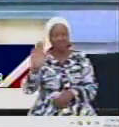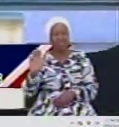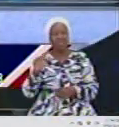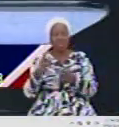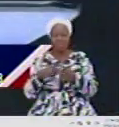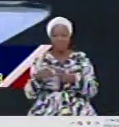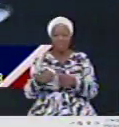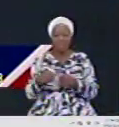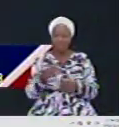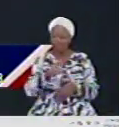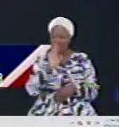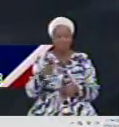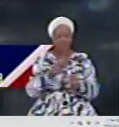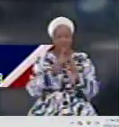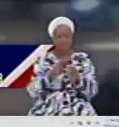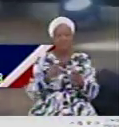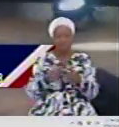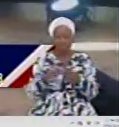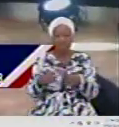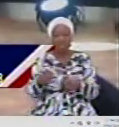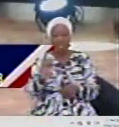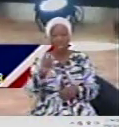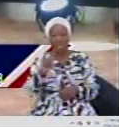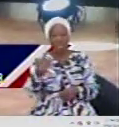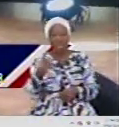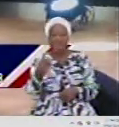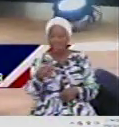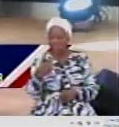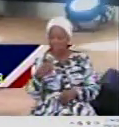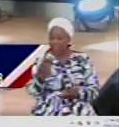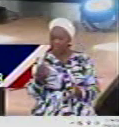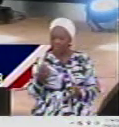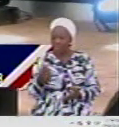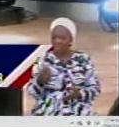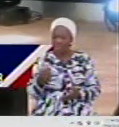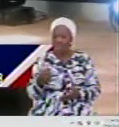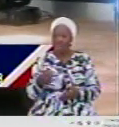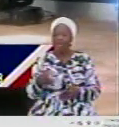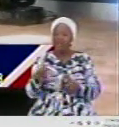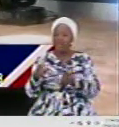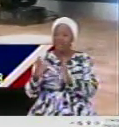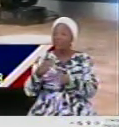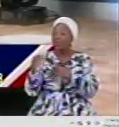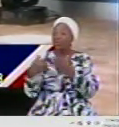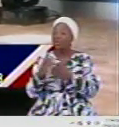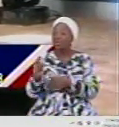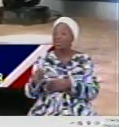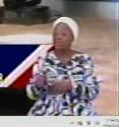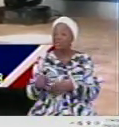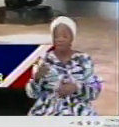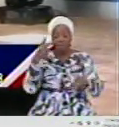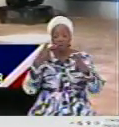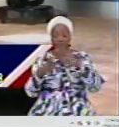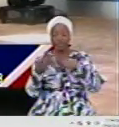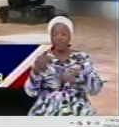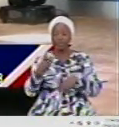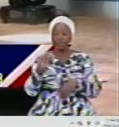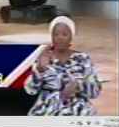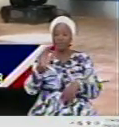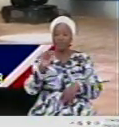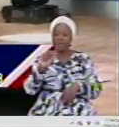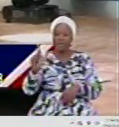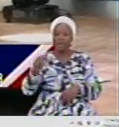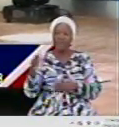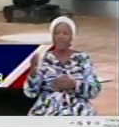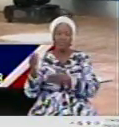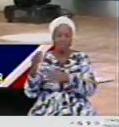made a proposal. Let these prophets of Baal, let them take up a bullock and pray, but not